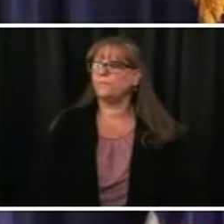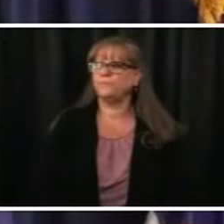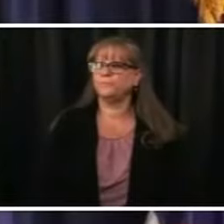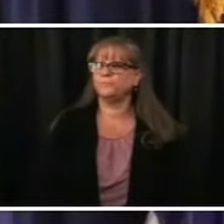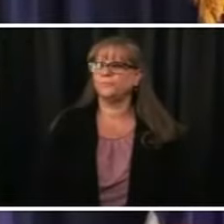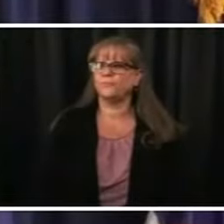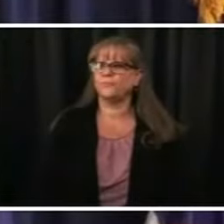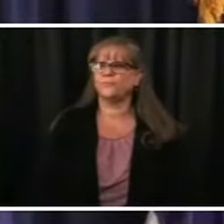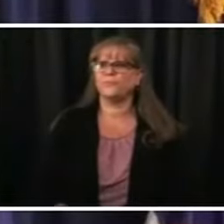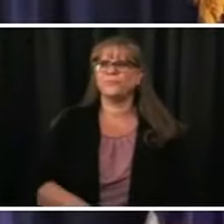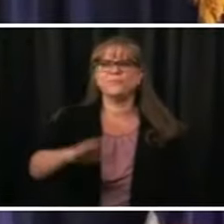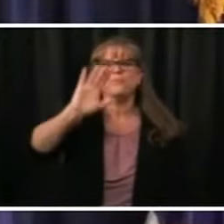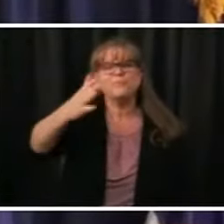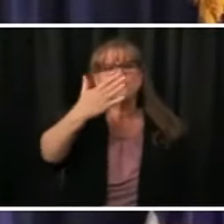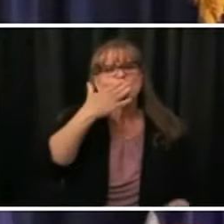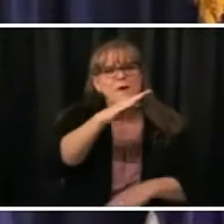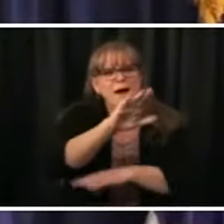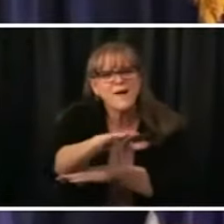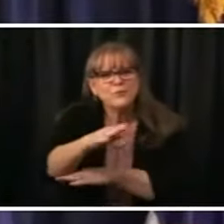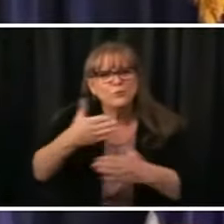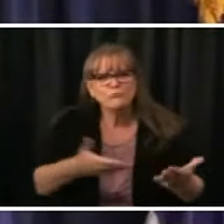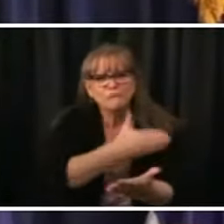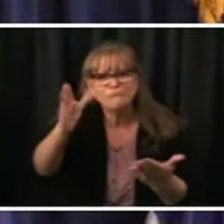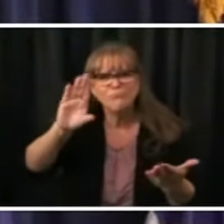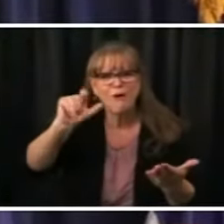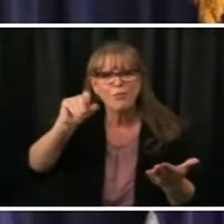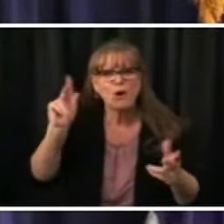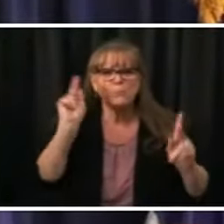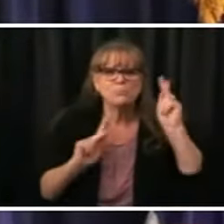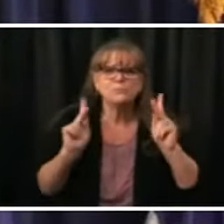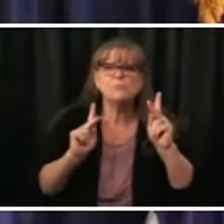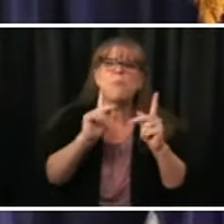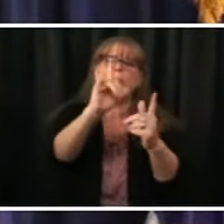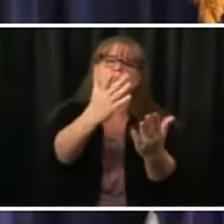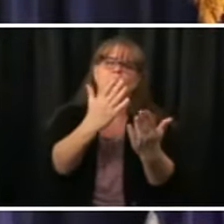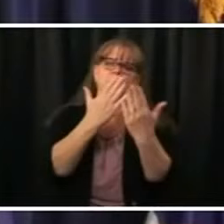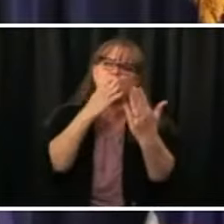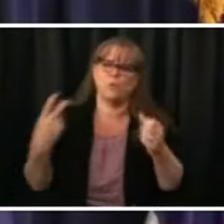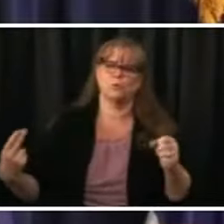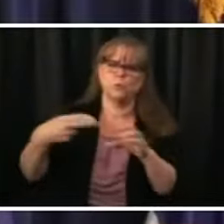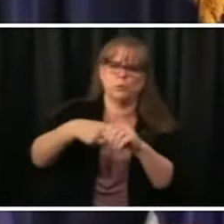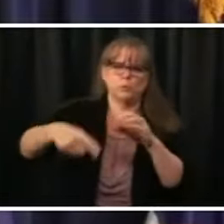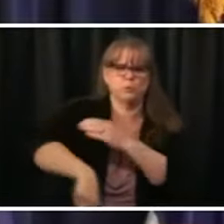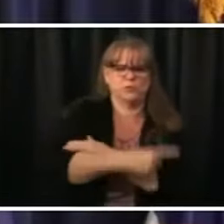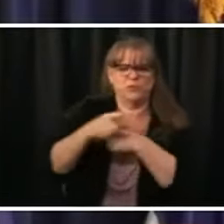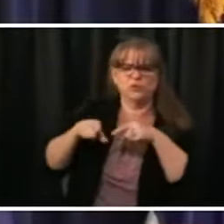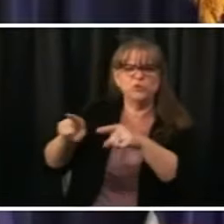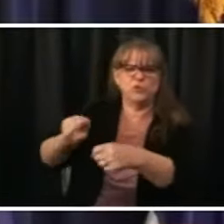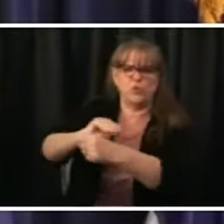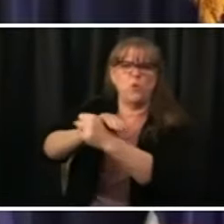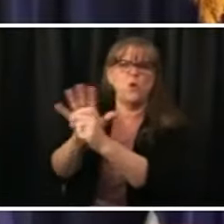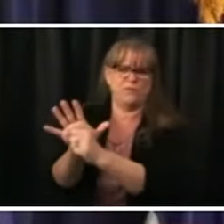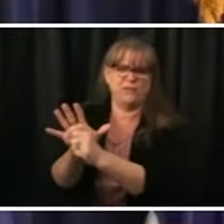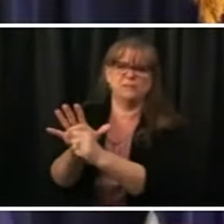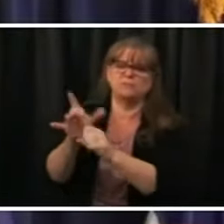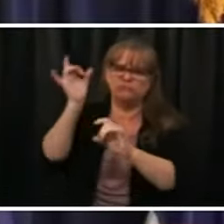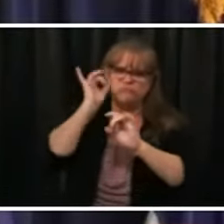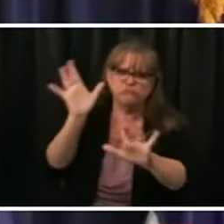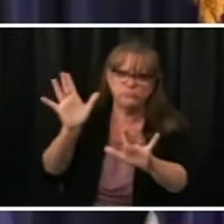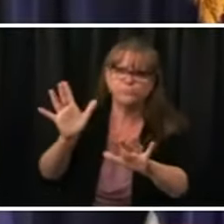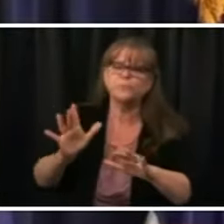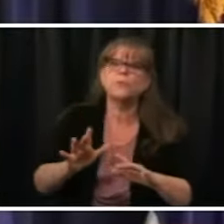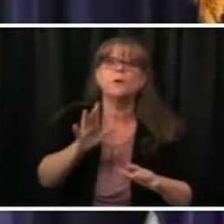Good afternoon, my fellow Coloradans. Thank you for joining us today for an update on the pandemic, COVID-19 in Colorado. We have some special guests for you